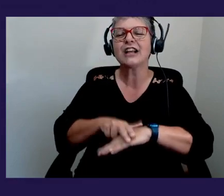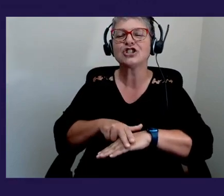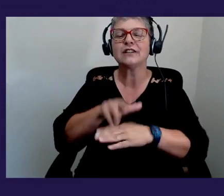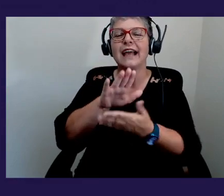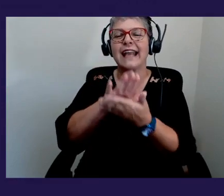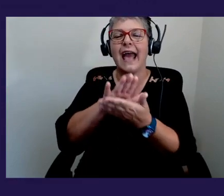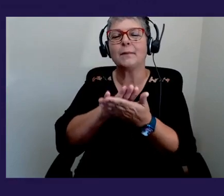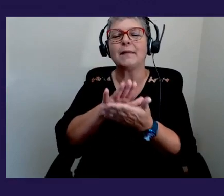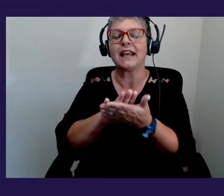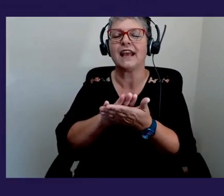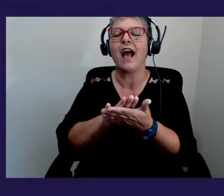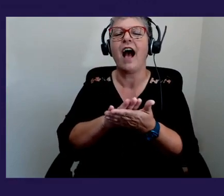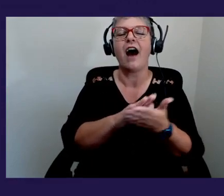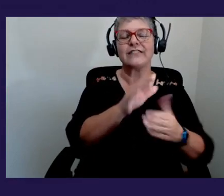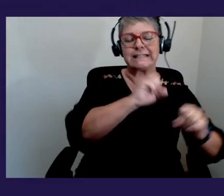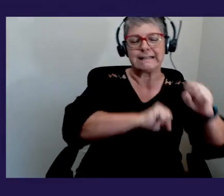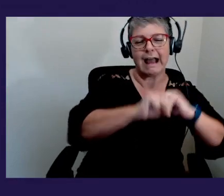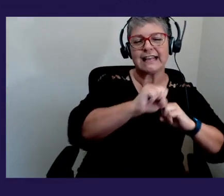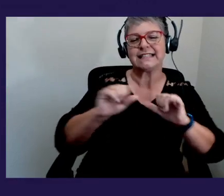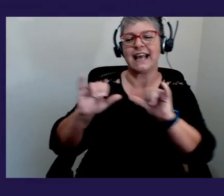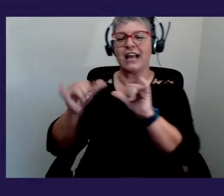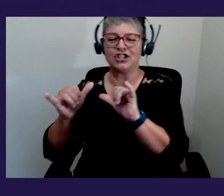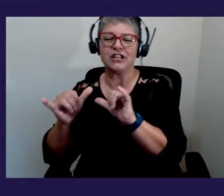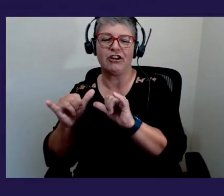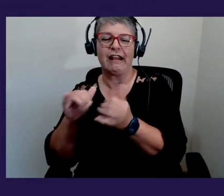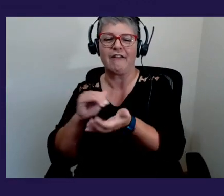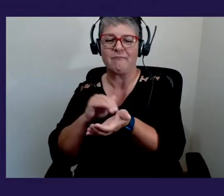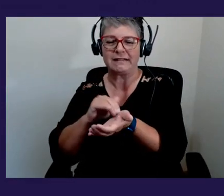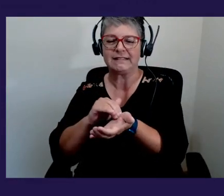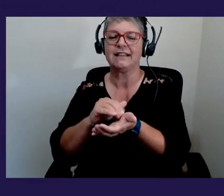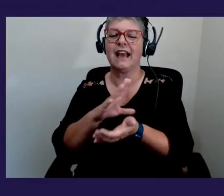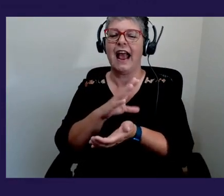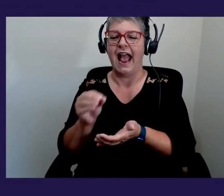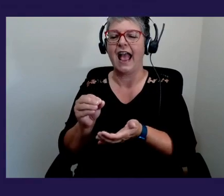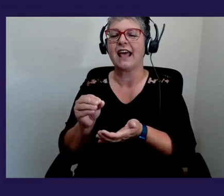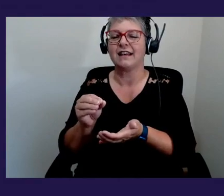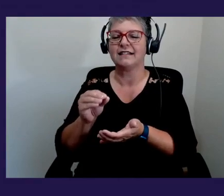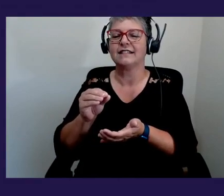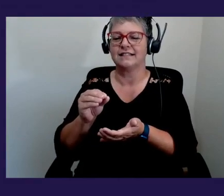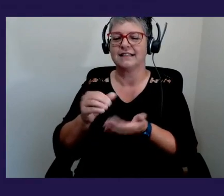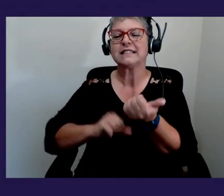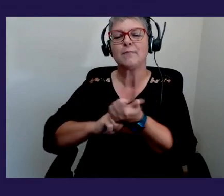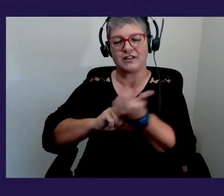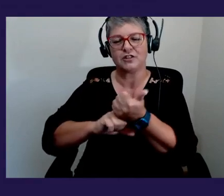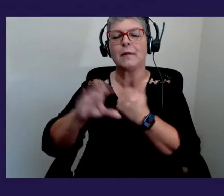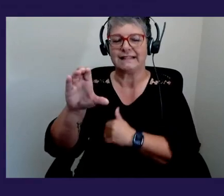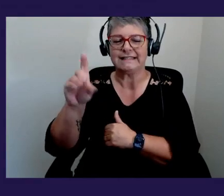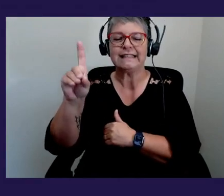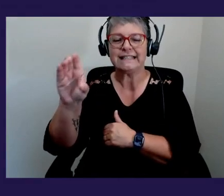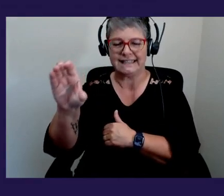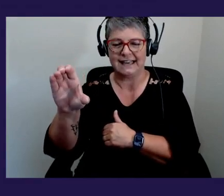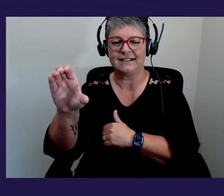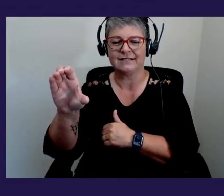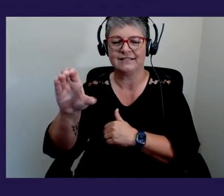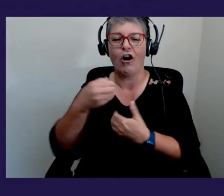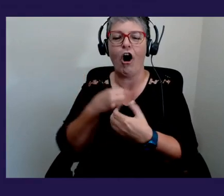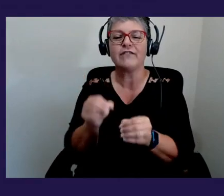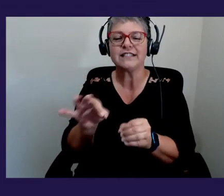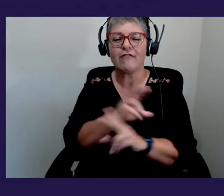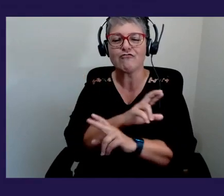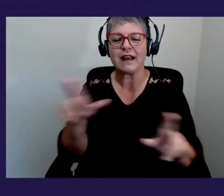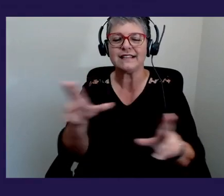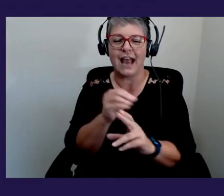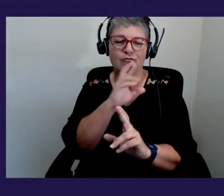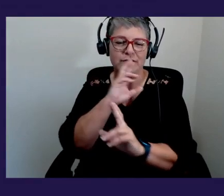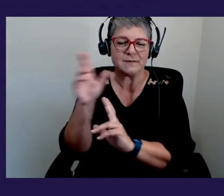and Medicine and is sponsored by the CDC Office of Readiness and Response. Let me start by